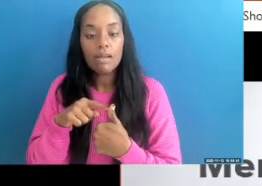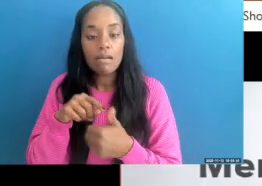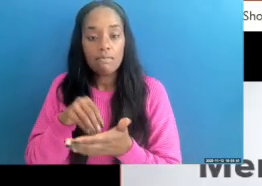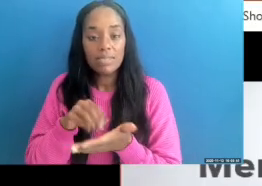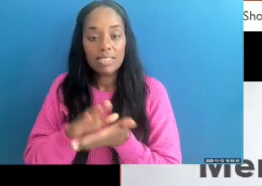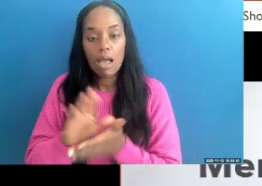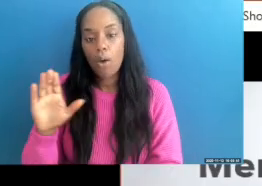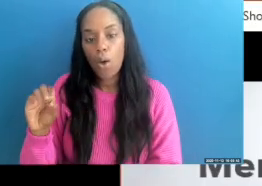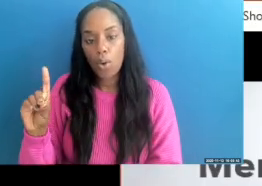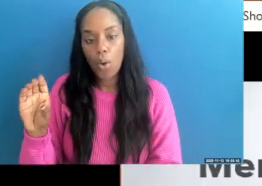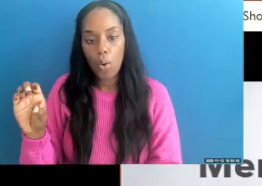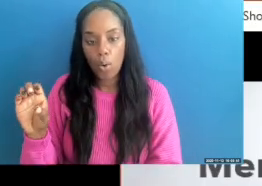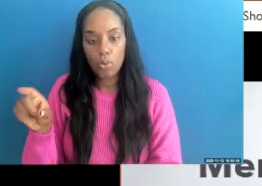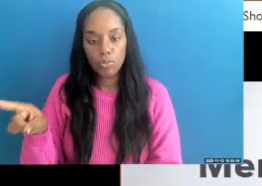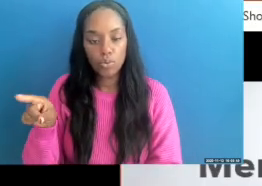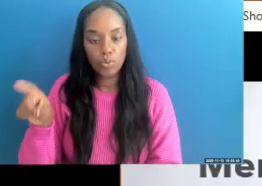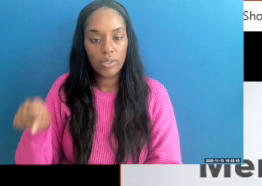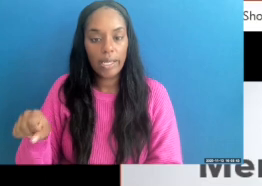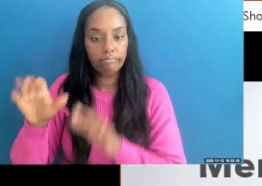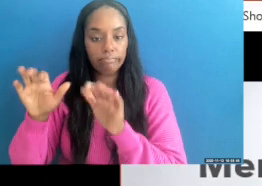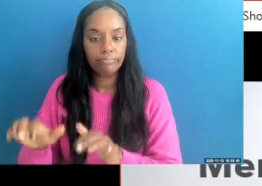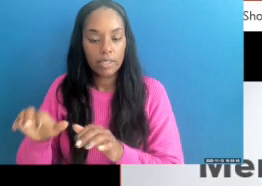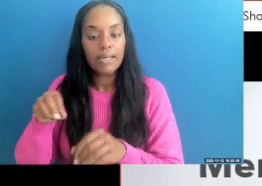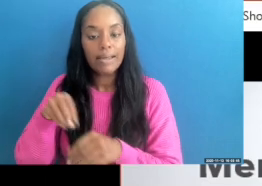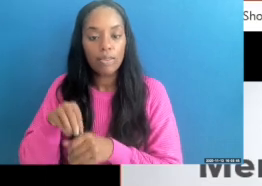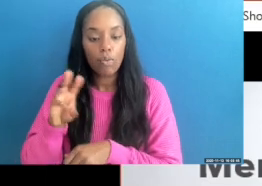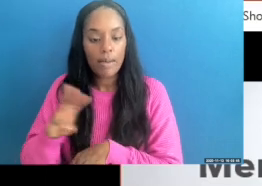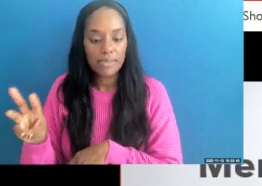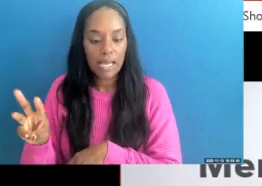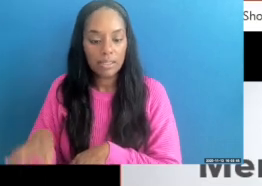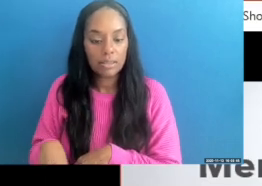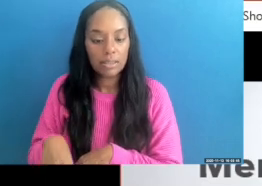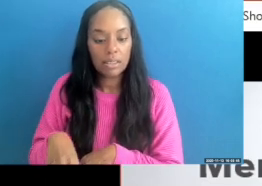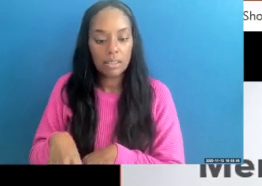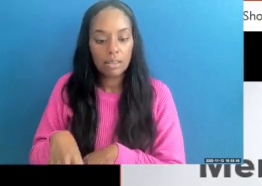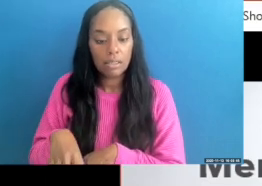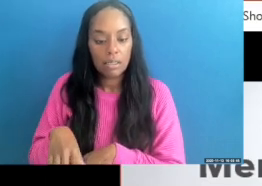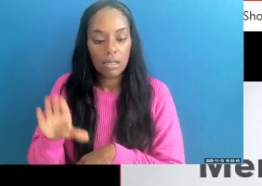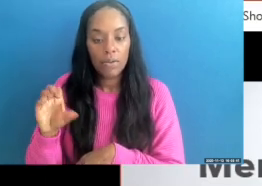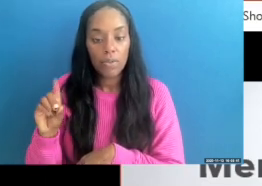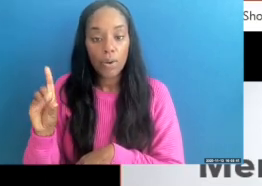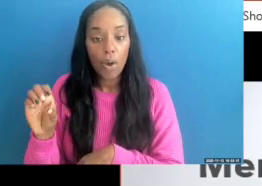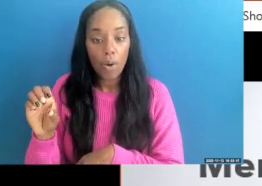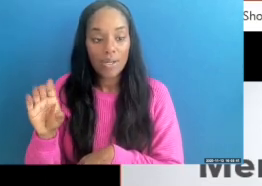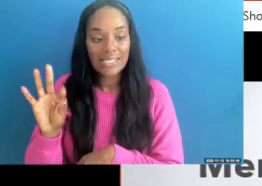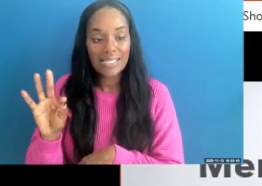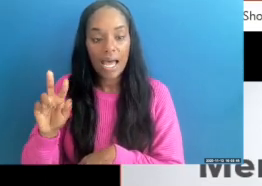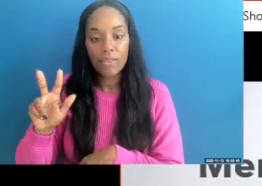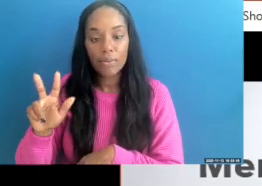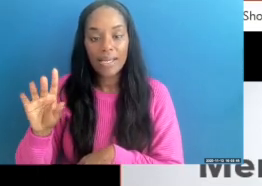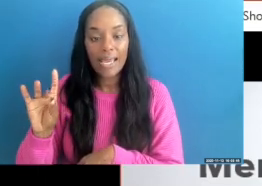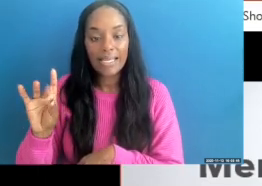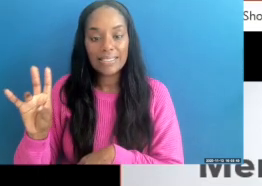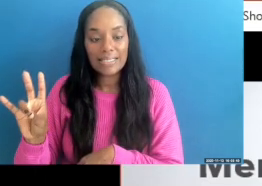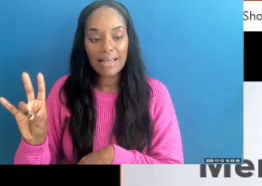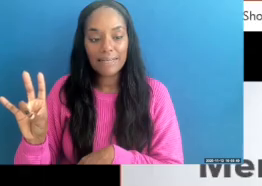first, you can enter a code we'll give you into the Mentimeter website using a browser. The code is